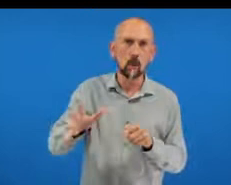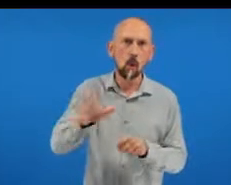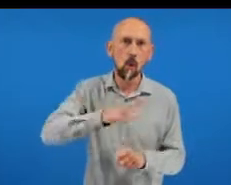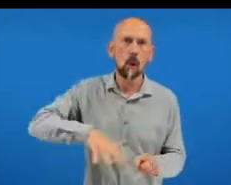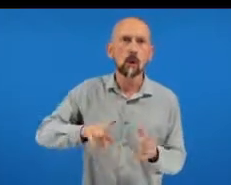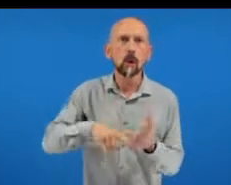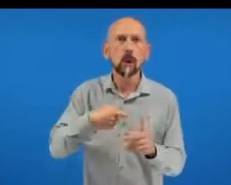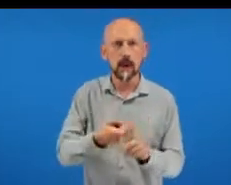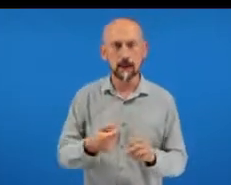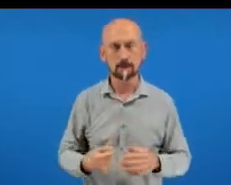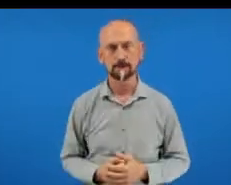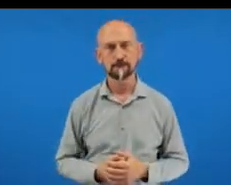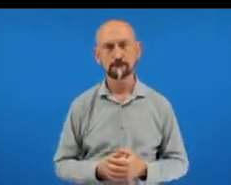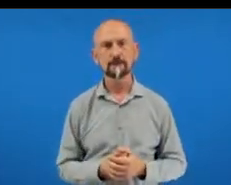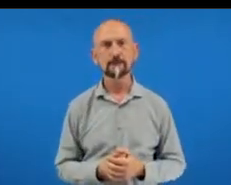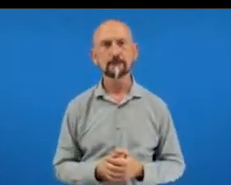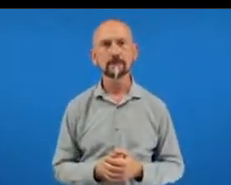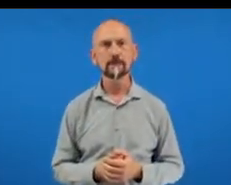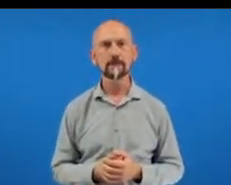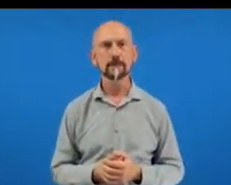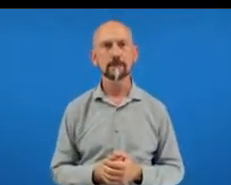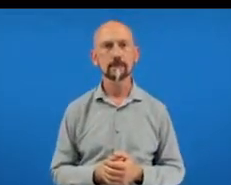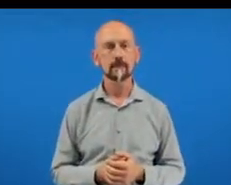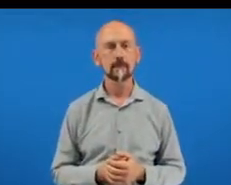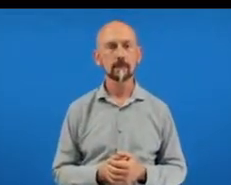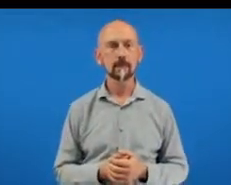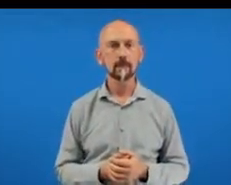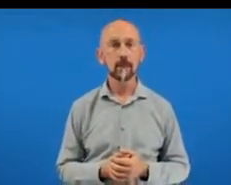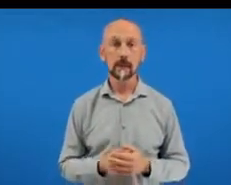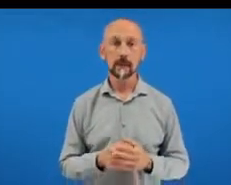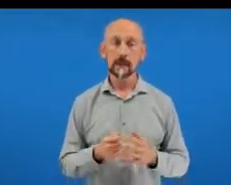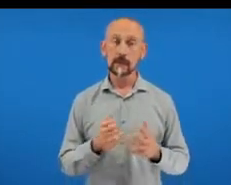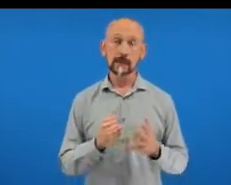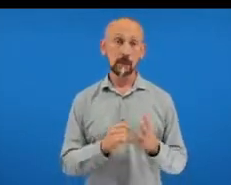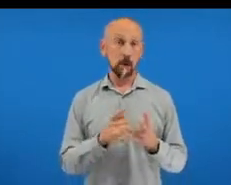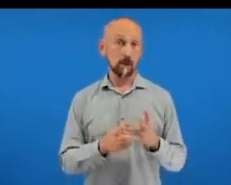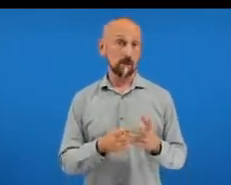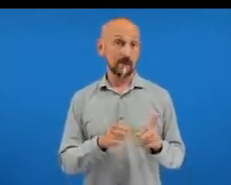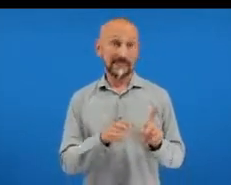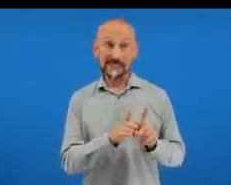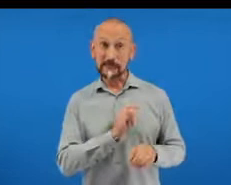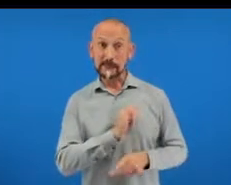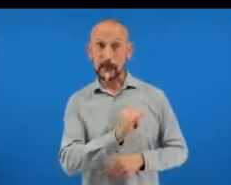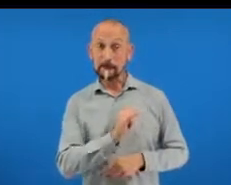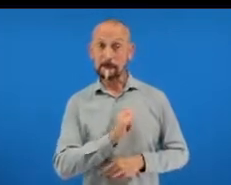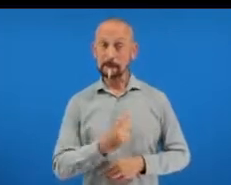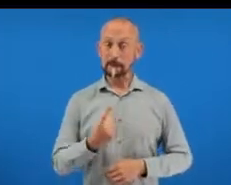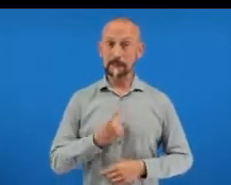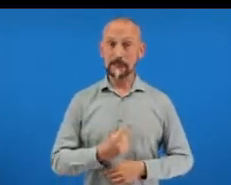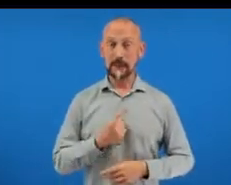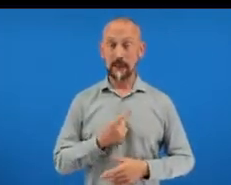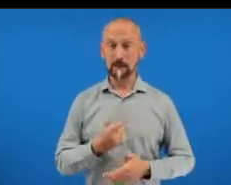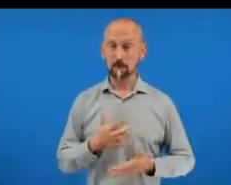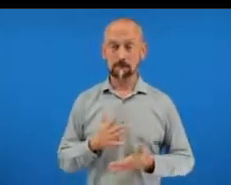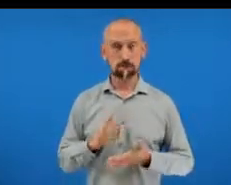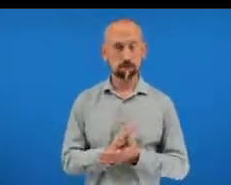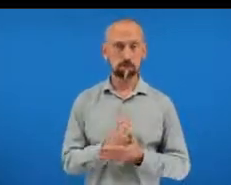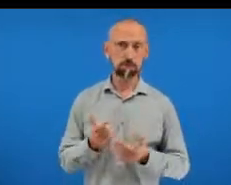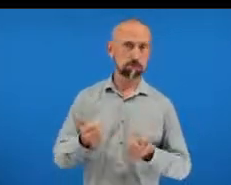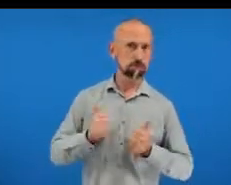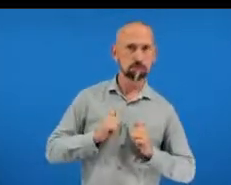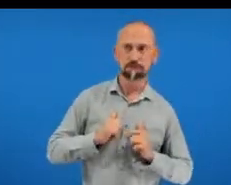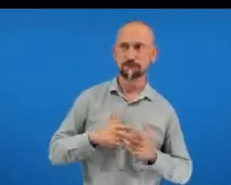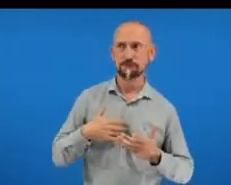So, as has been said, it's been an absolute privilege for me to become the Member of Parliament for East